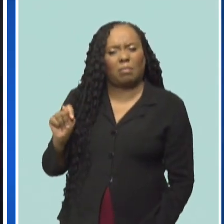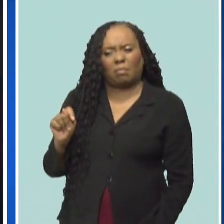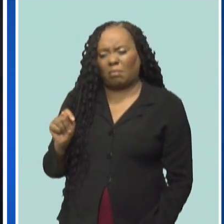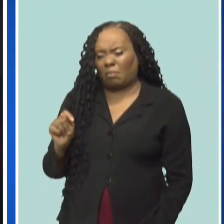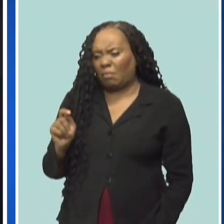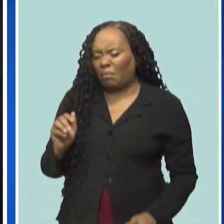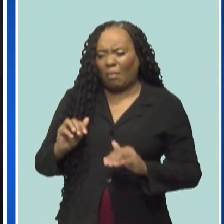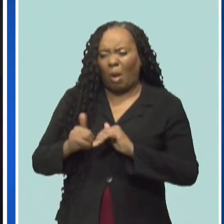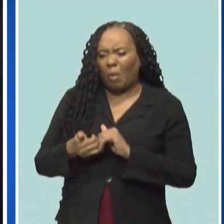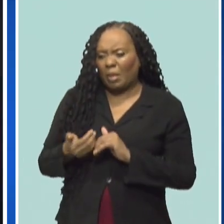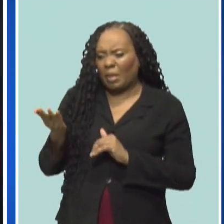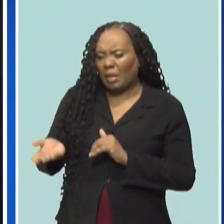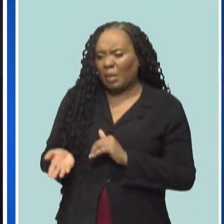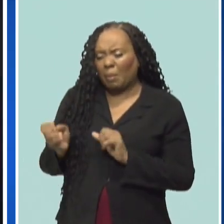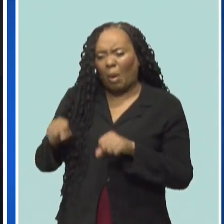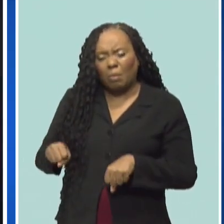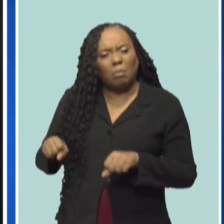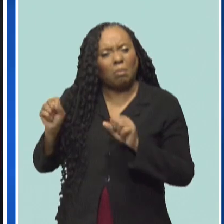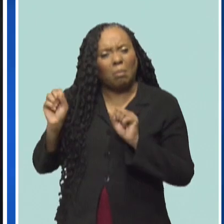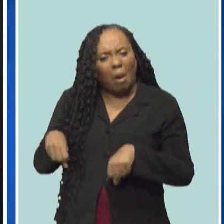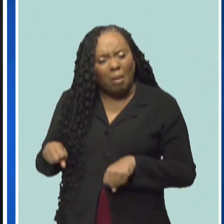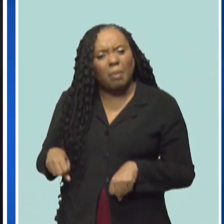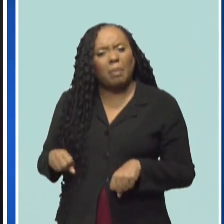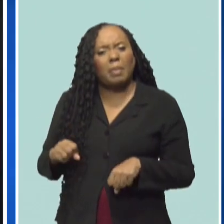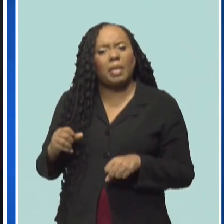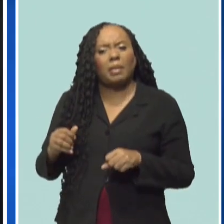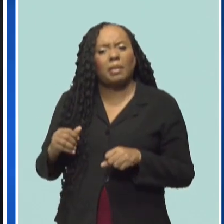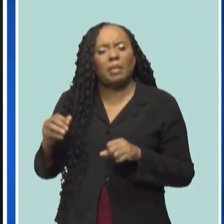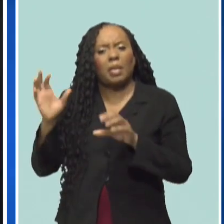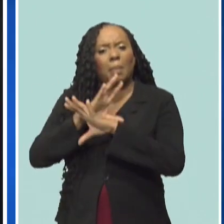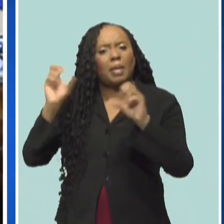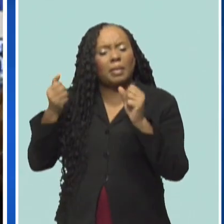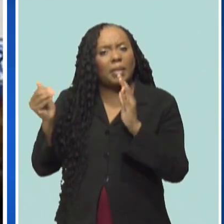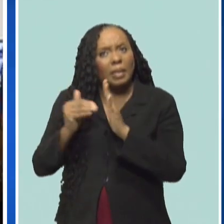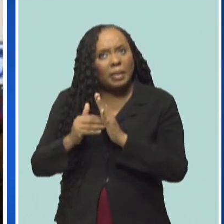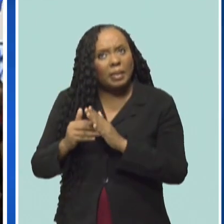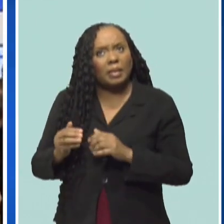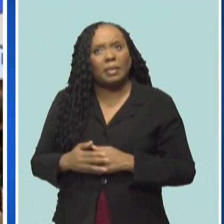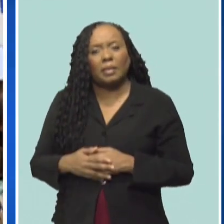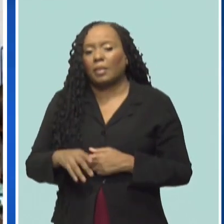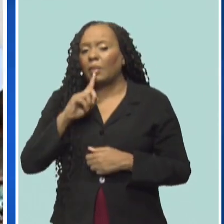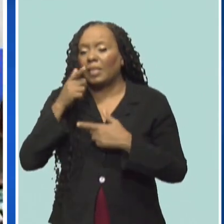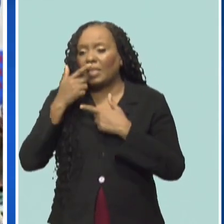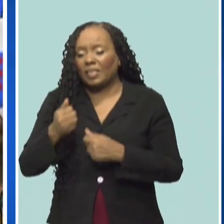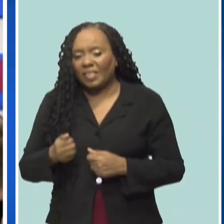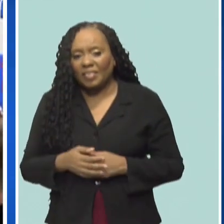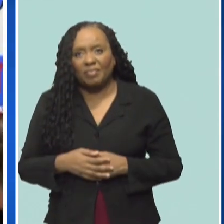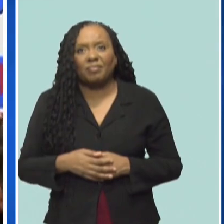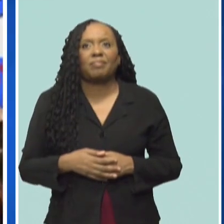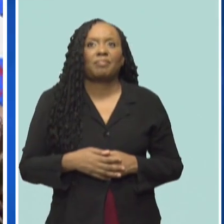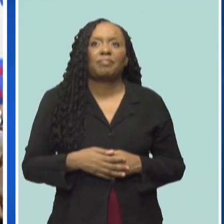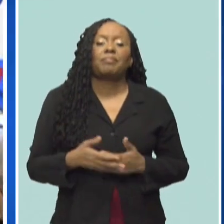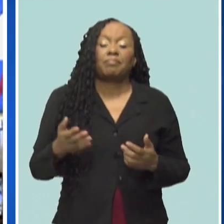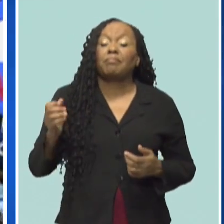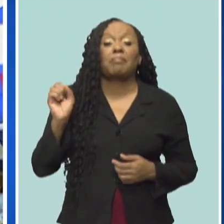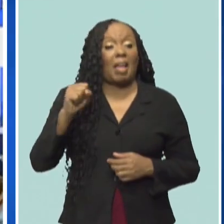is entirely possible that he could be the next president of the United States? It's an interesting thought. That it is.